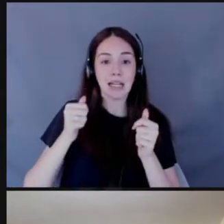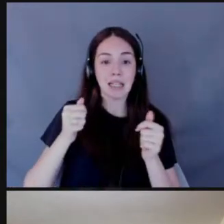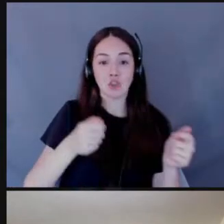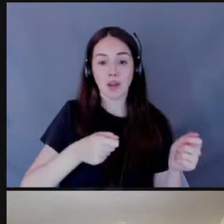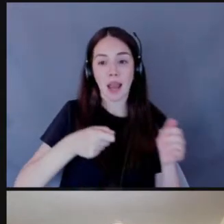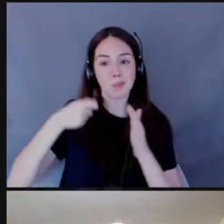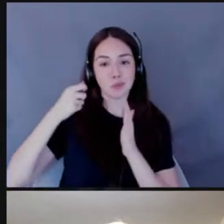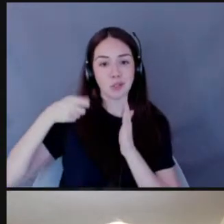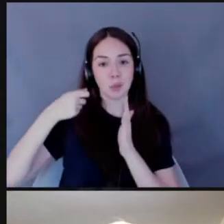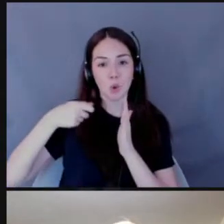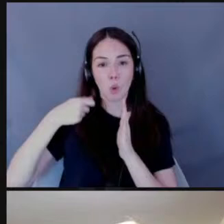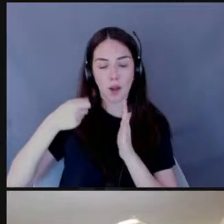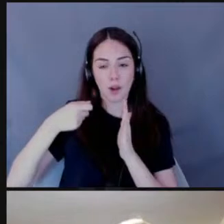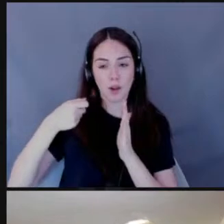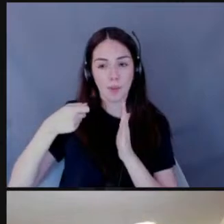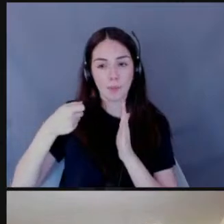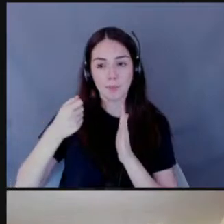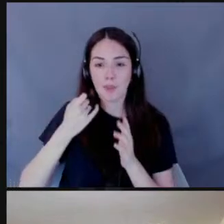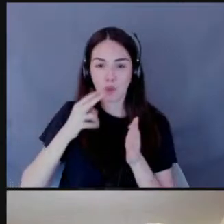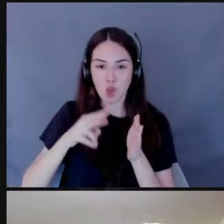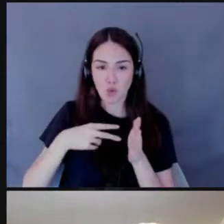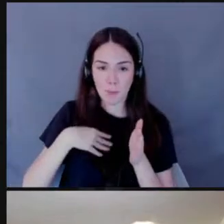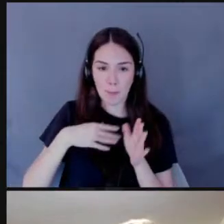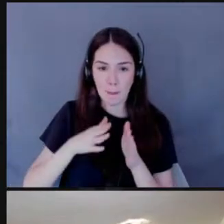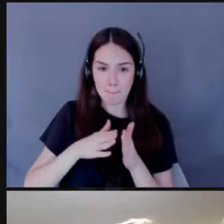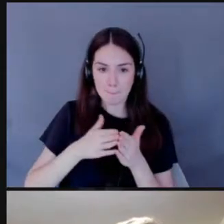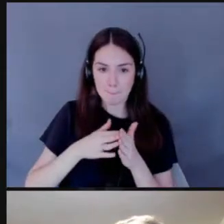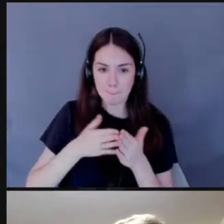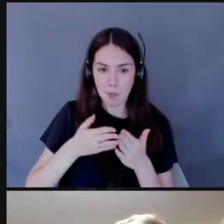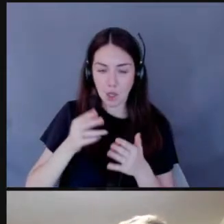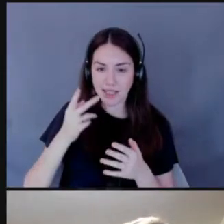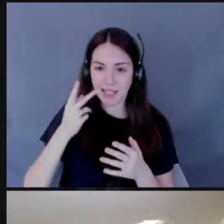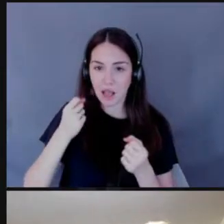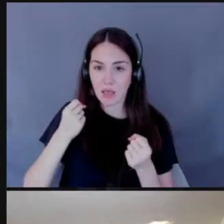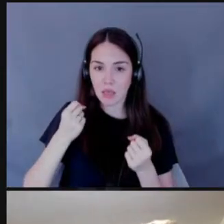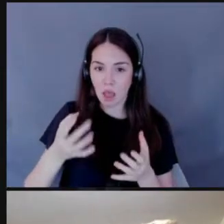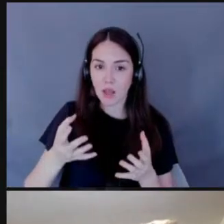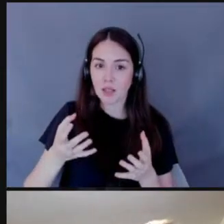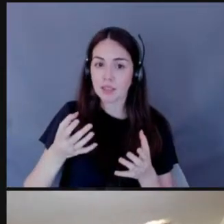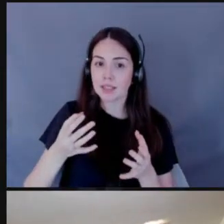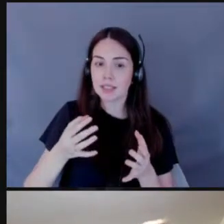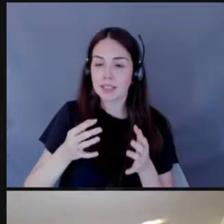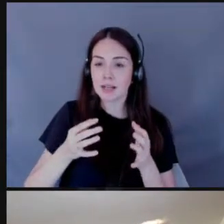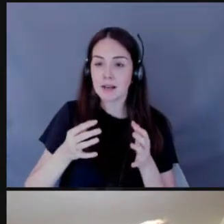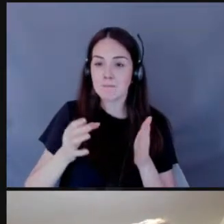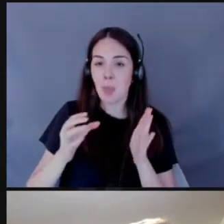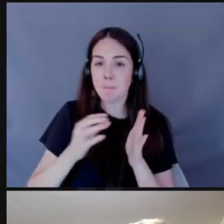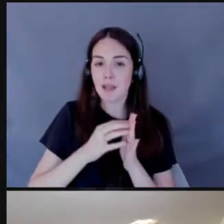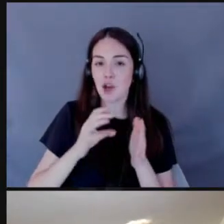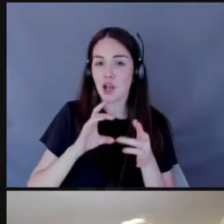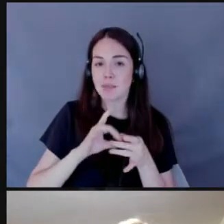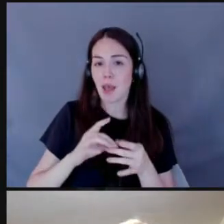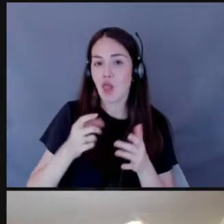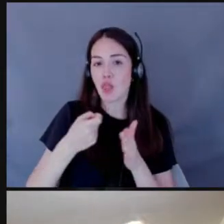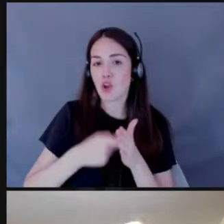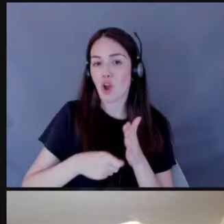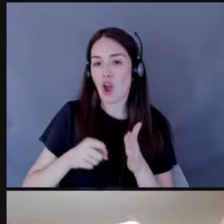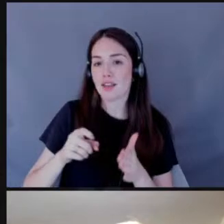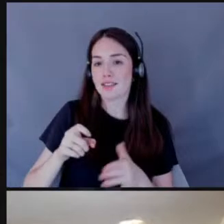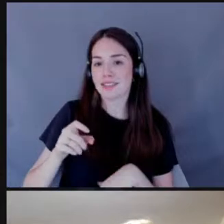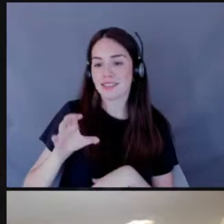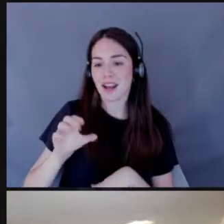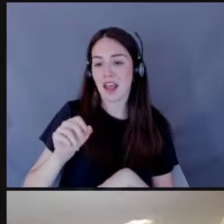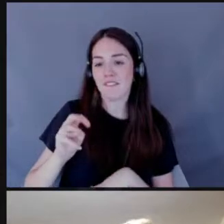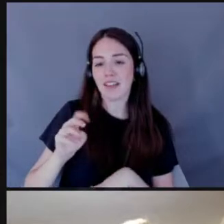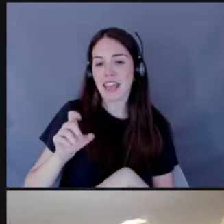which if you read my book, you'll see a long disquisition about the cost of camcorders in 1982. But